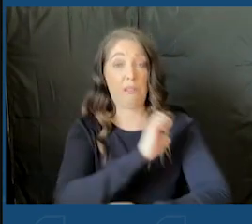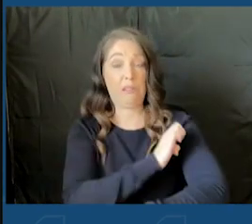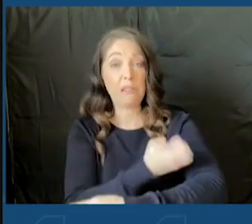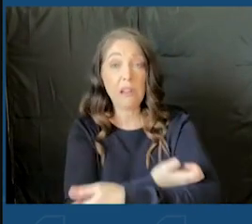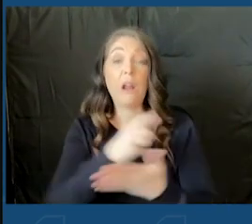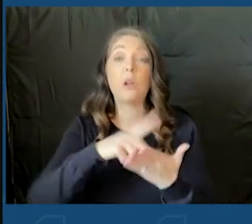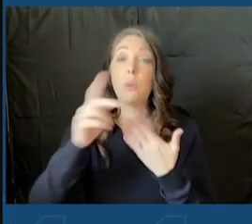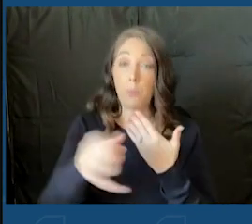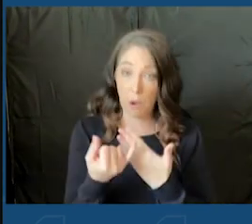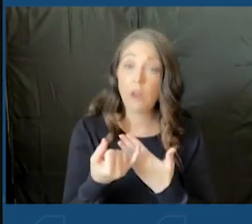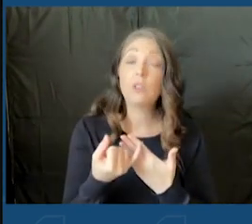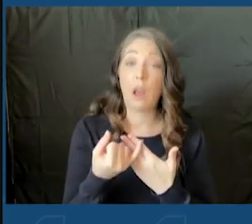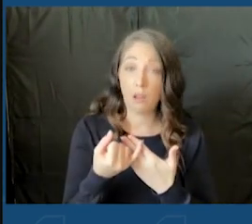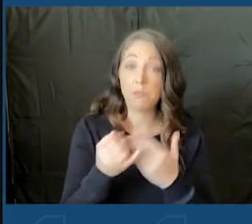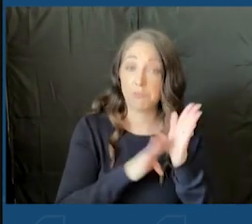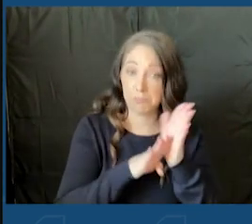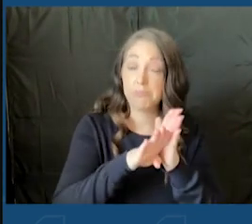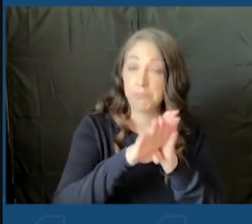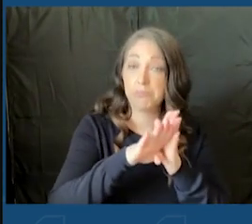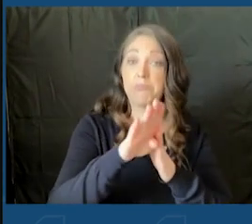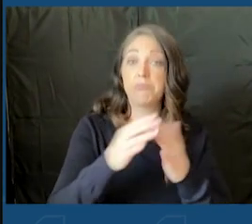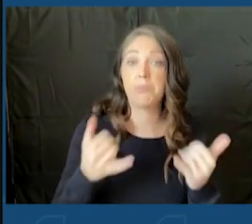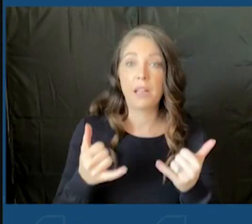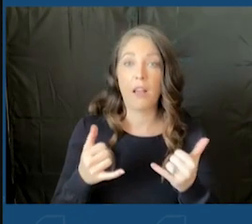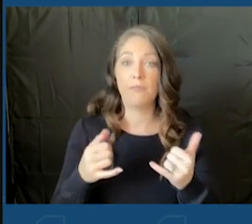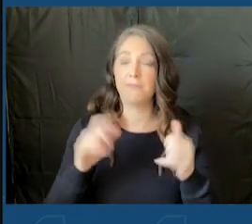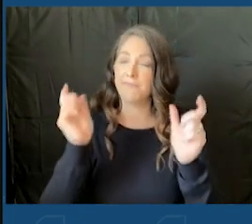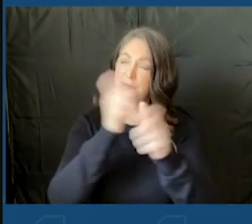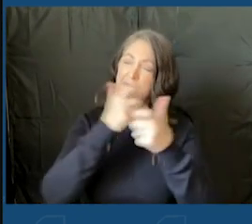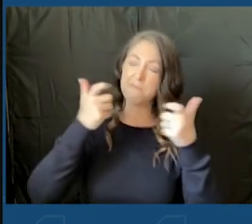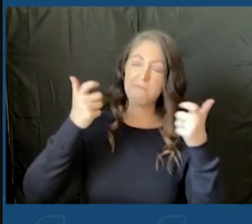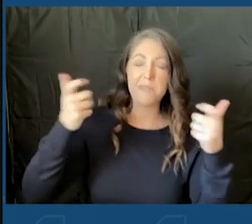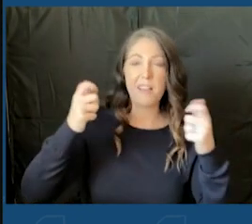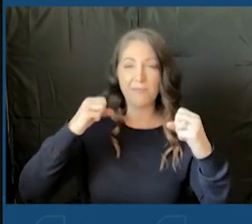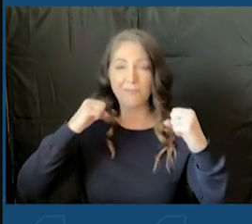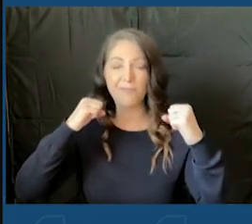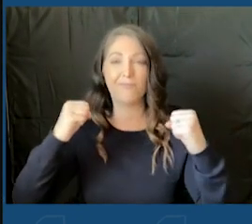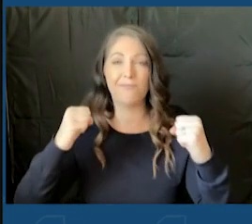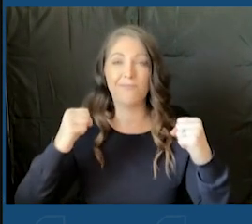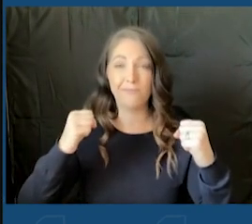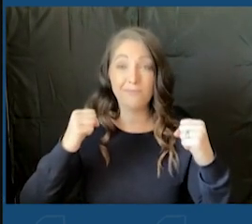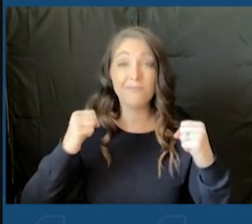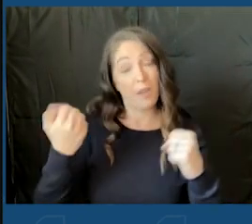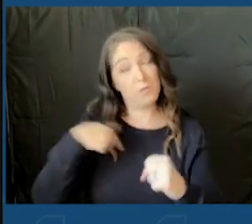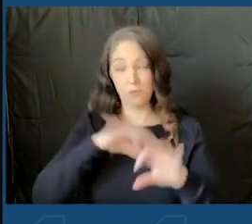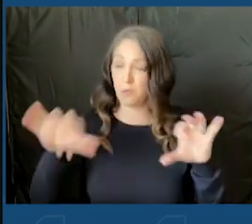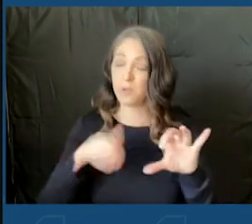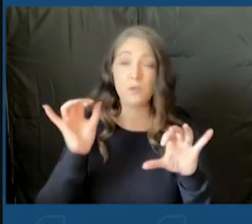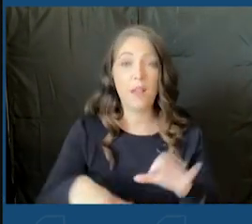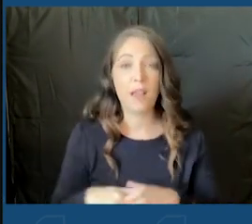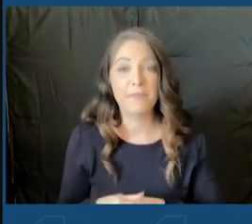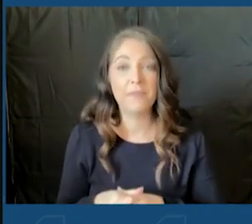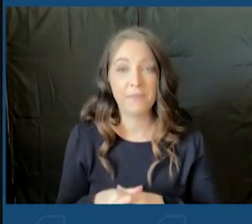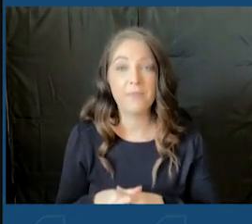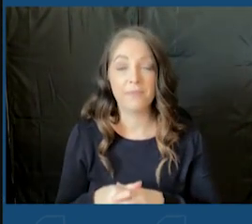development. So these are big, they're bold, they're ambitious, but it's what we do. Because as I'm fond of